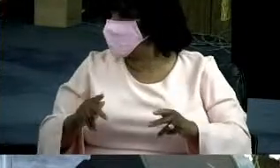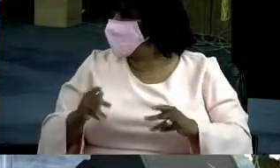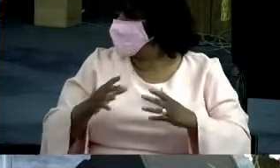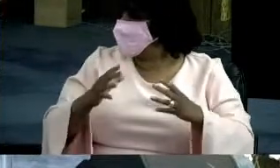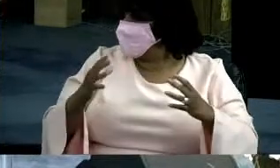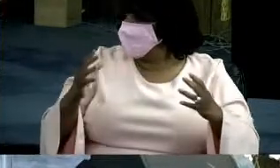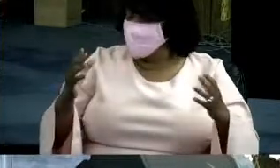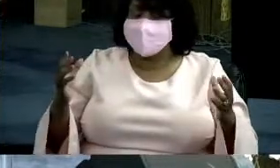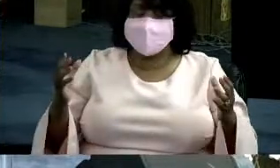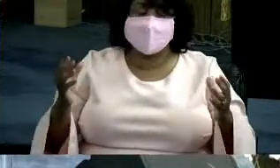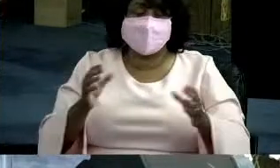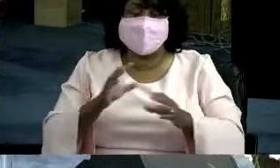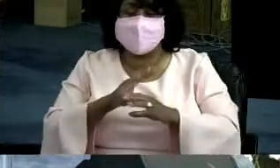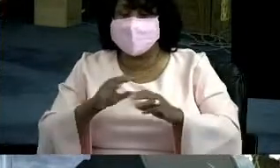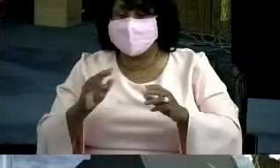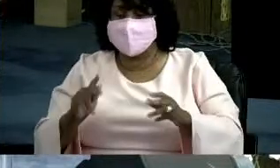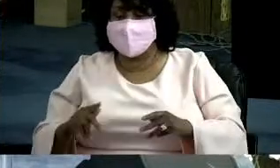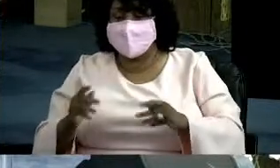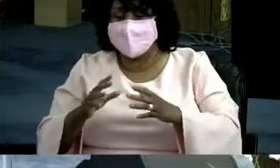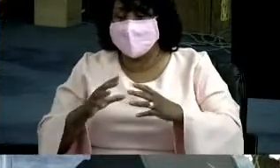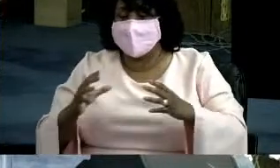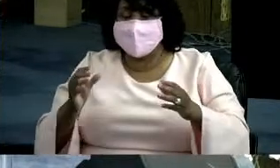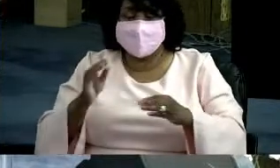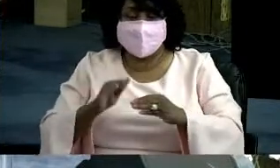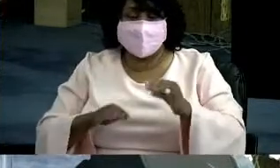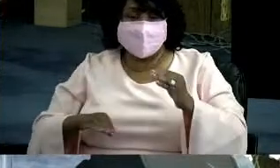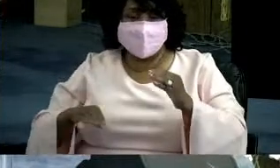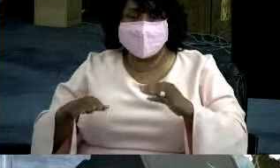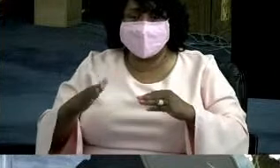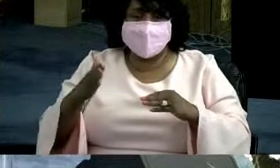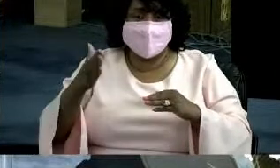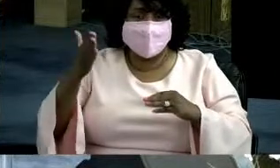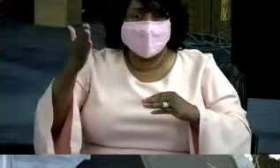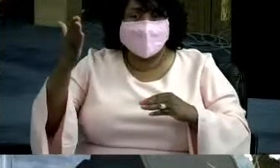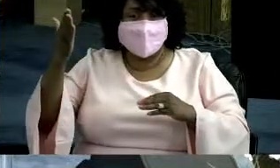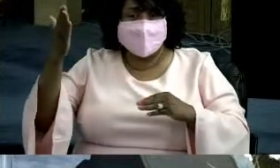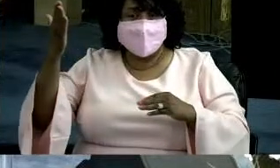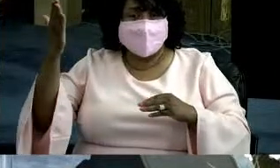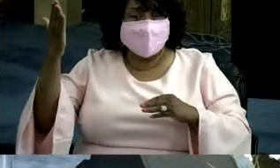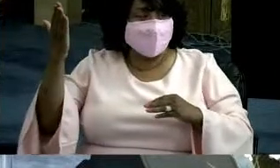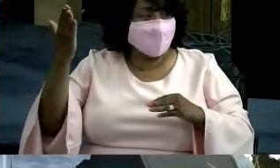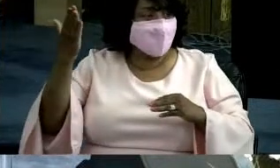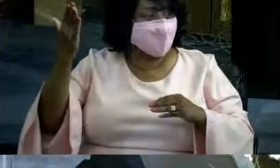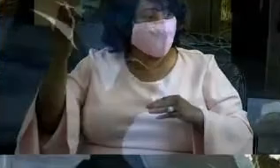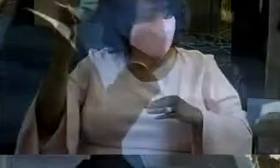Nobody greater, no. Nobody greater than you.